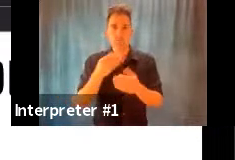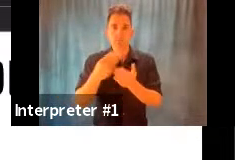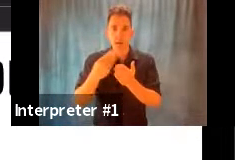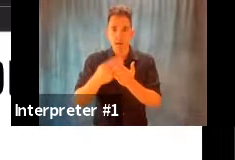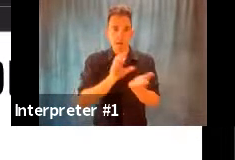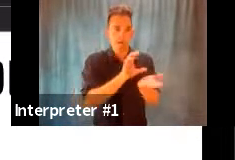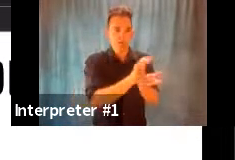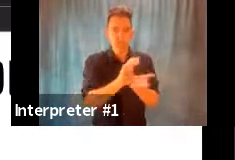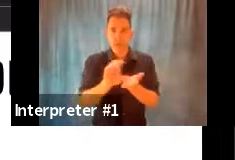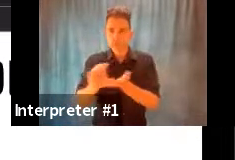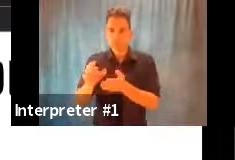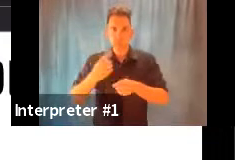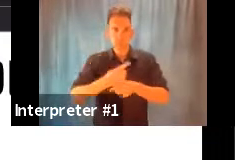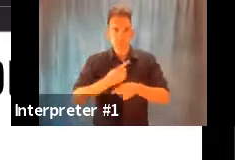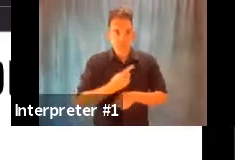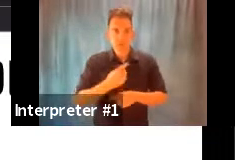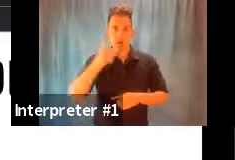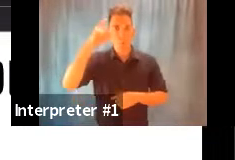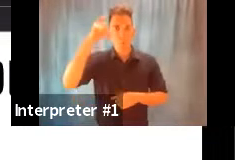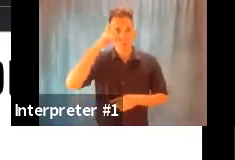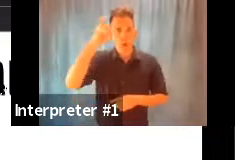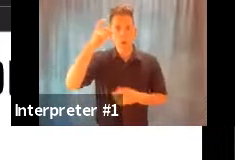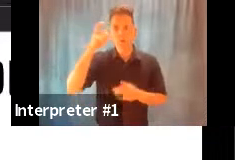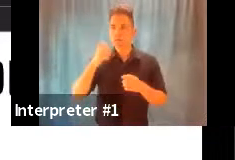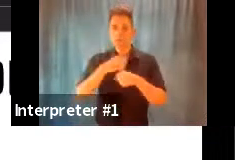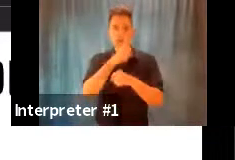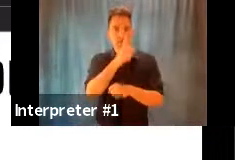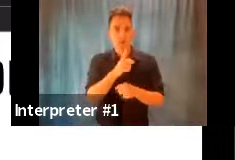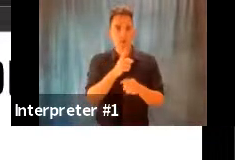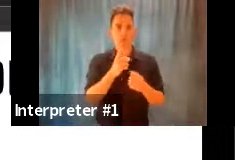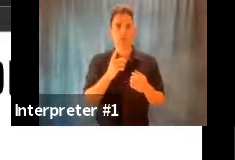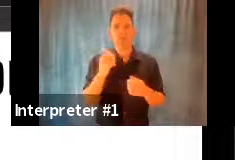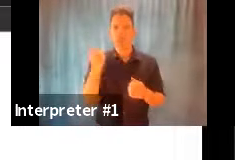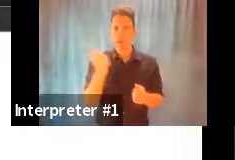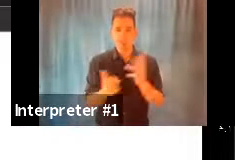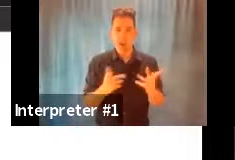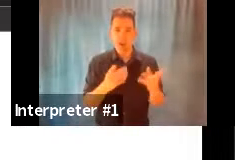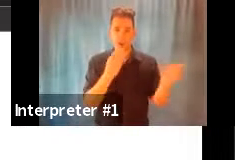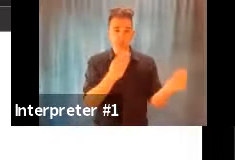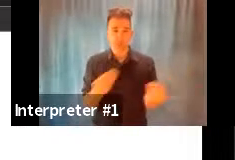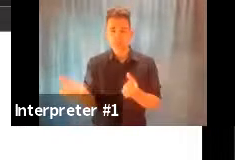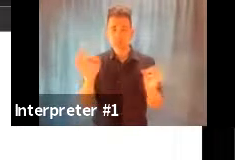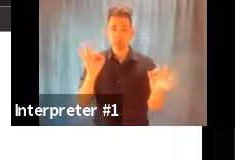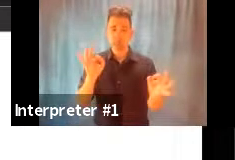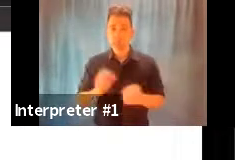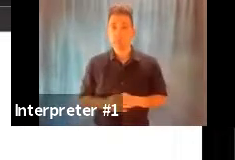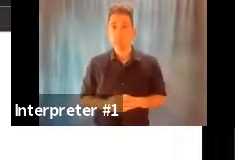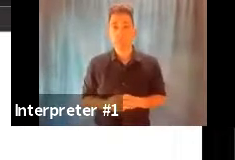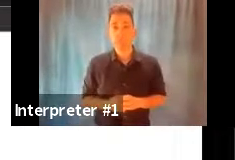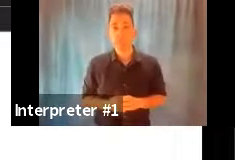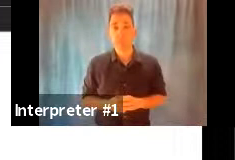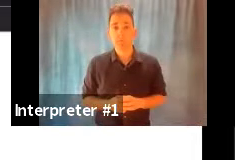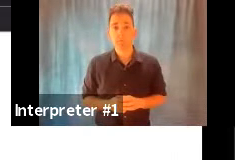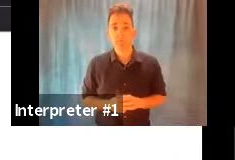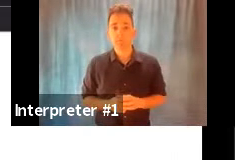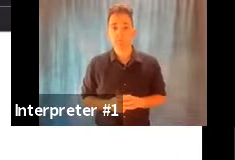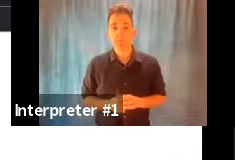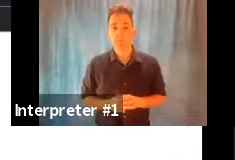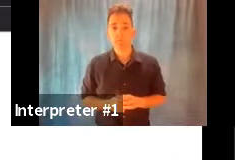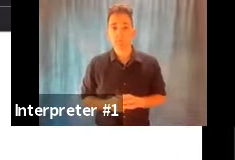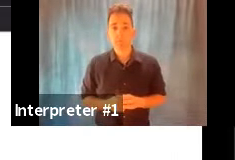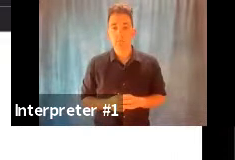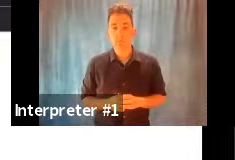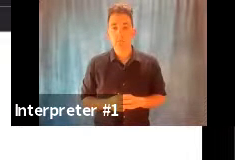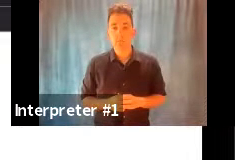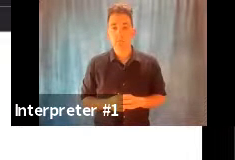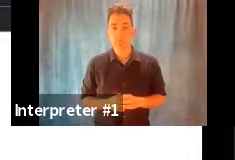of stimulus money effectively. Next slide. And then just a summary of everything